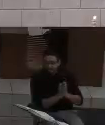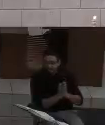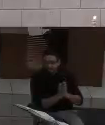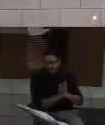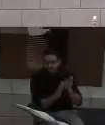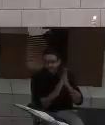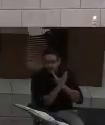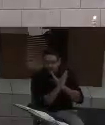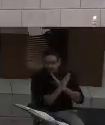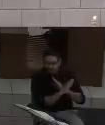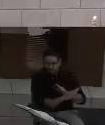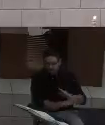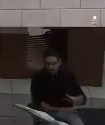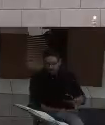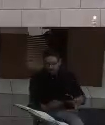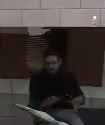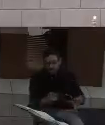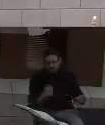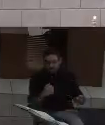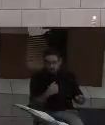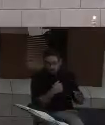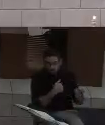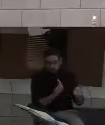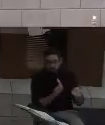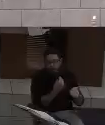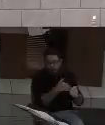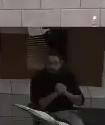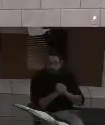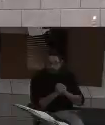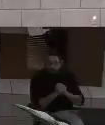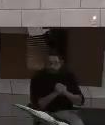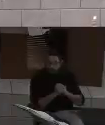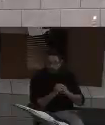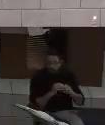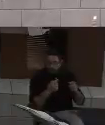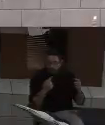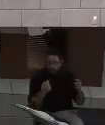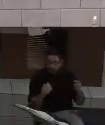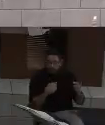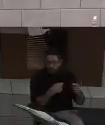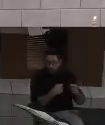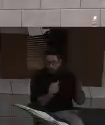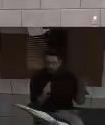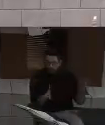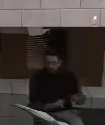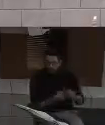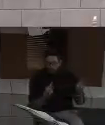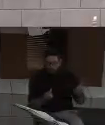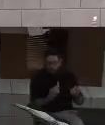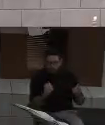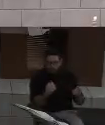prayer. Oh, what peace we often fold this pain we